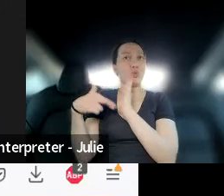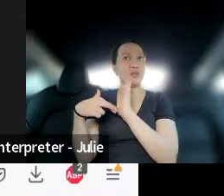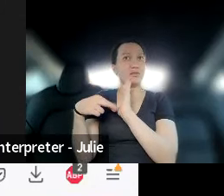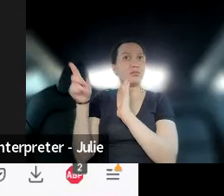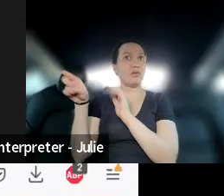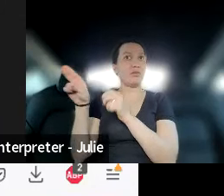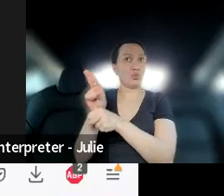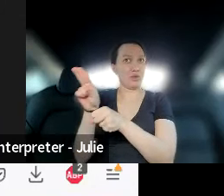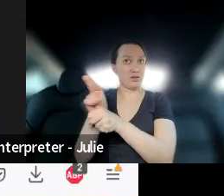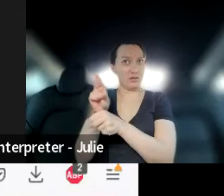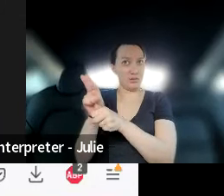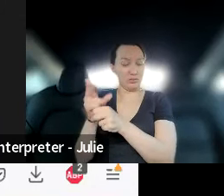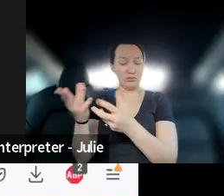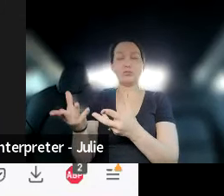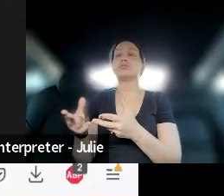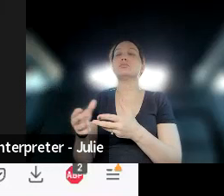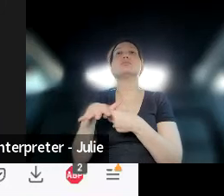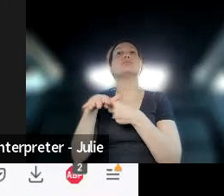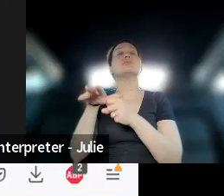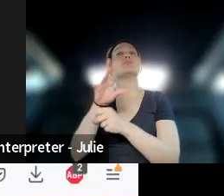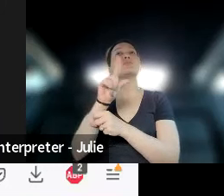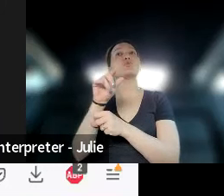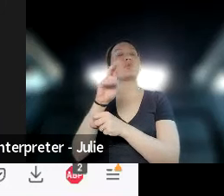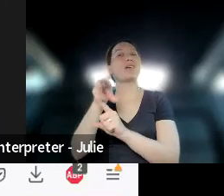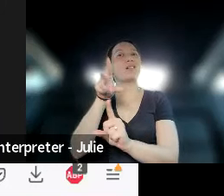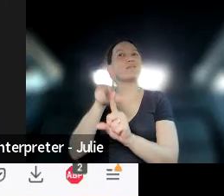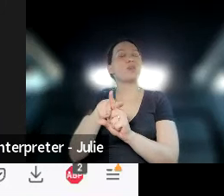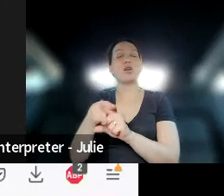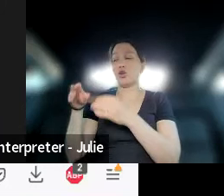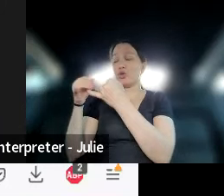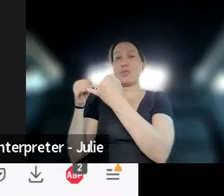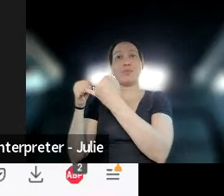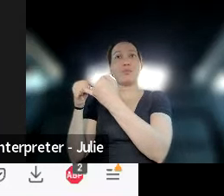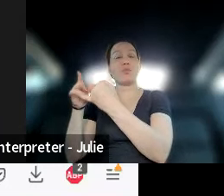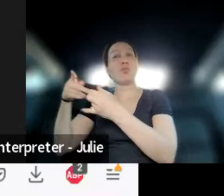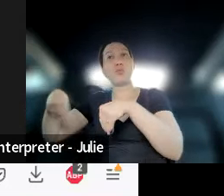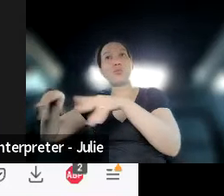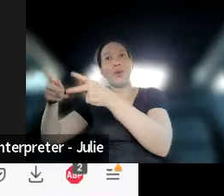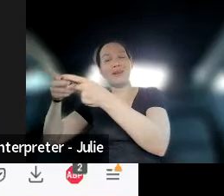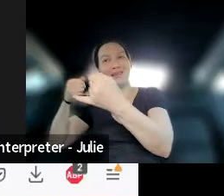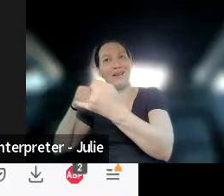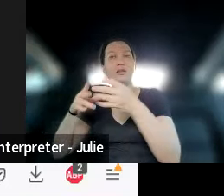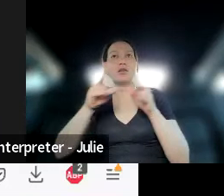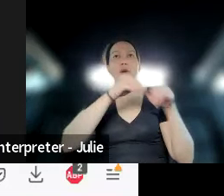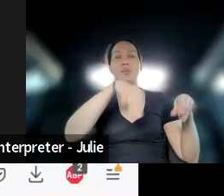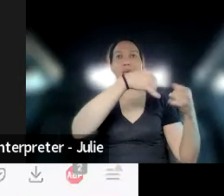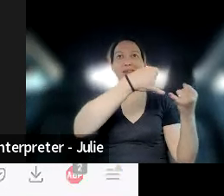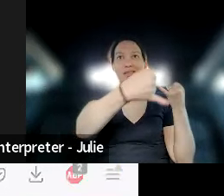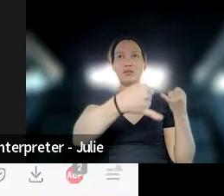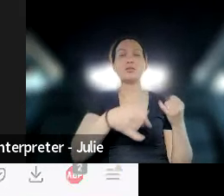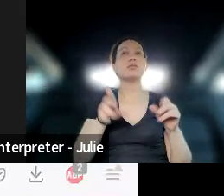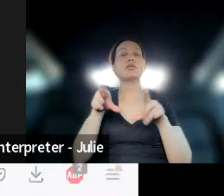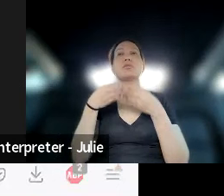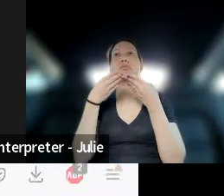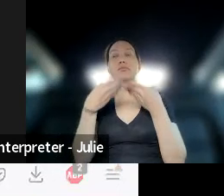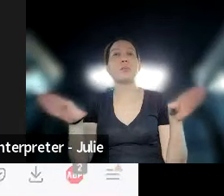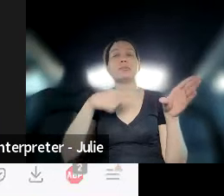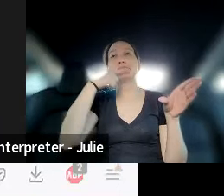used within zoning applications is measured from property line to property line. So it's the public right-of-way. So that includes the